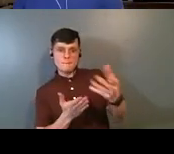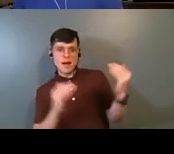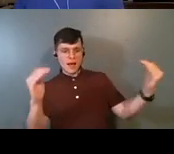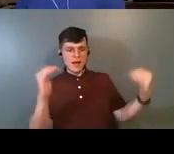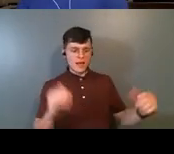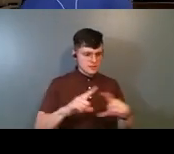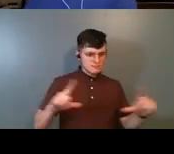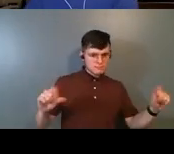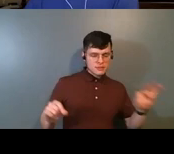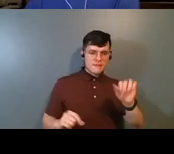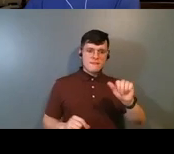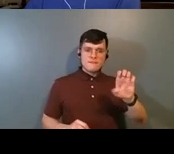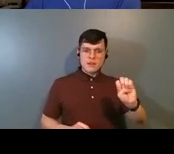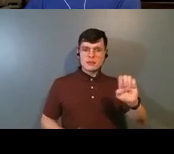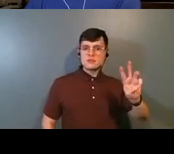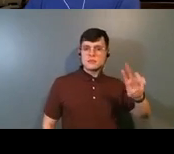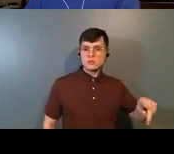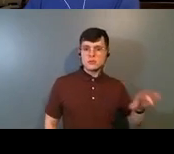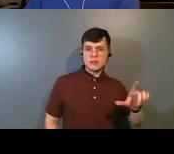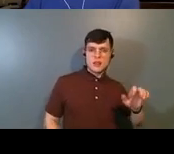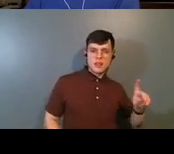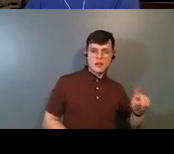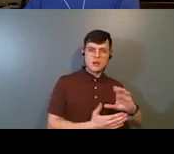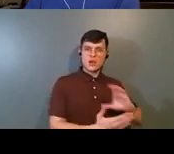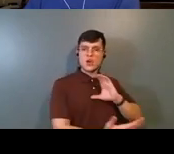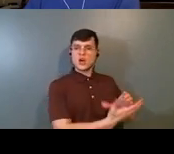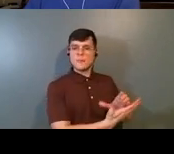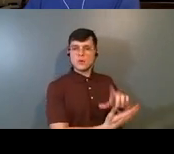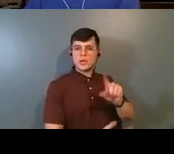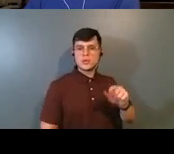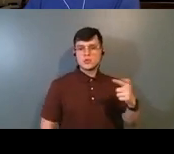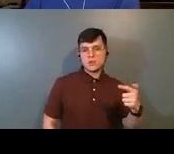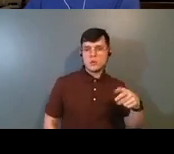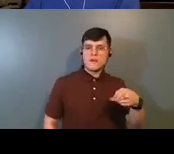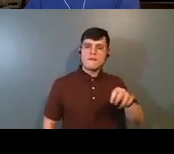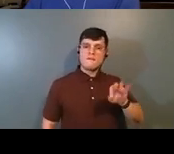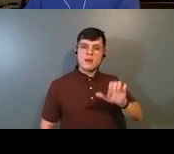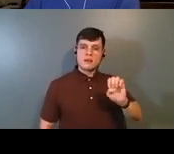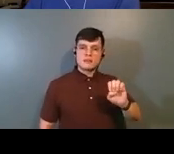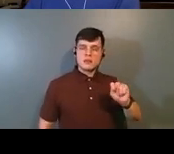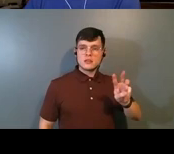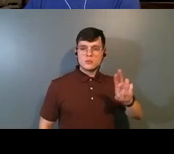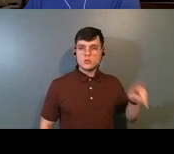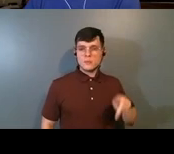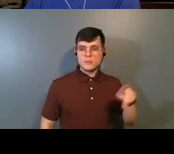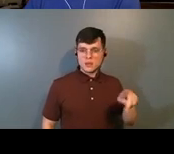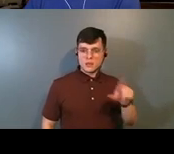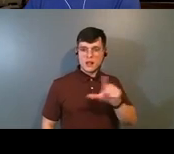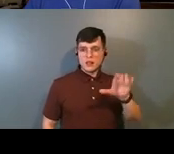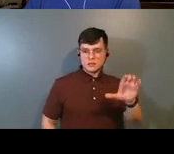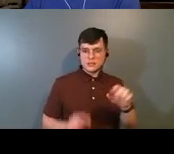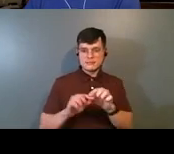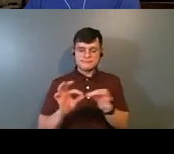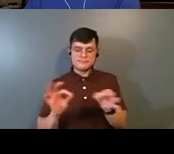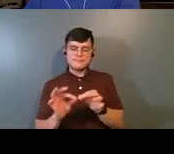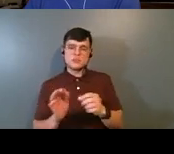Link sales. Link about us, link, copyright 2021 Facet WP, LLC dot, link terms of use, X heading level 3 vehicle type heading level 3